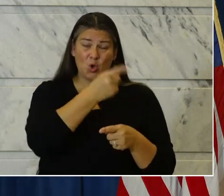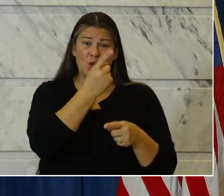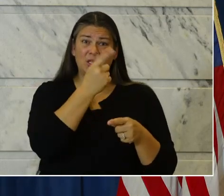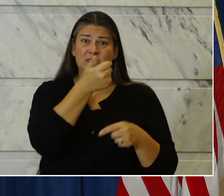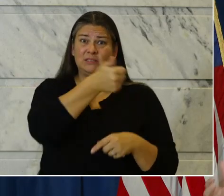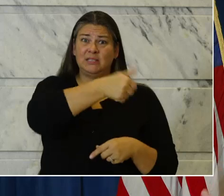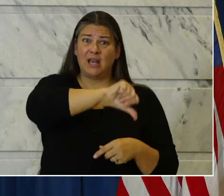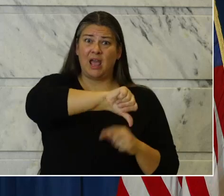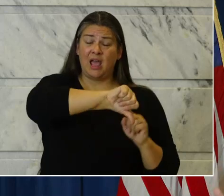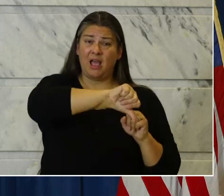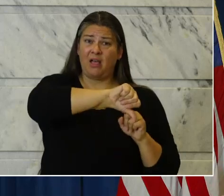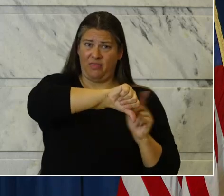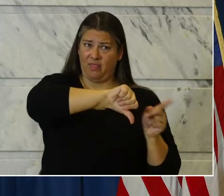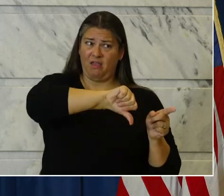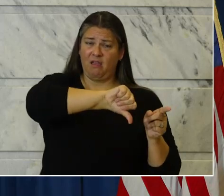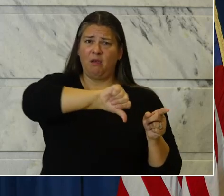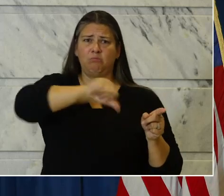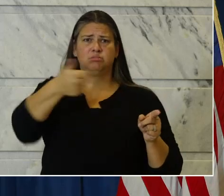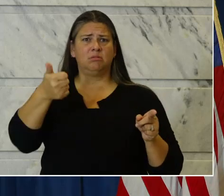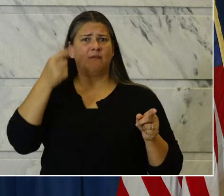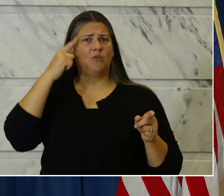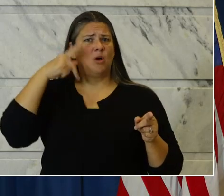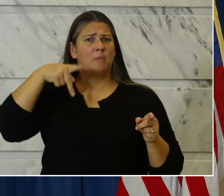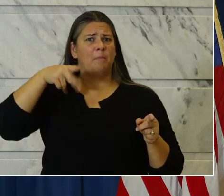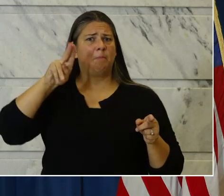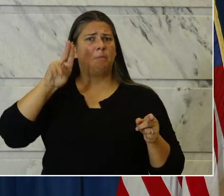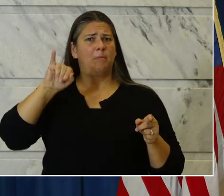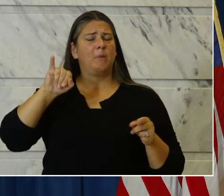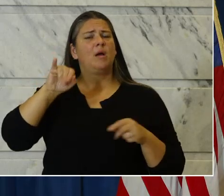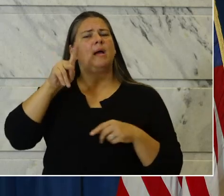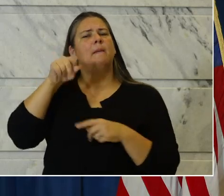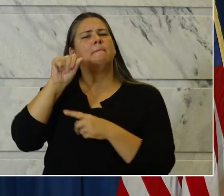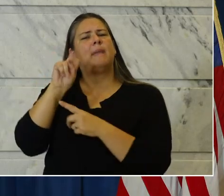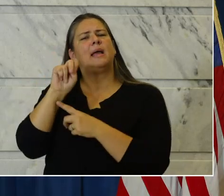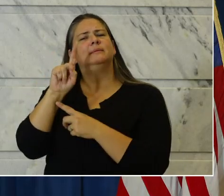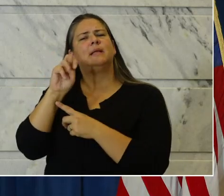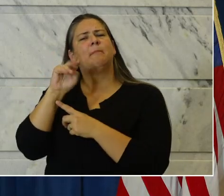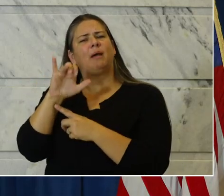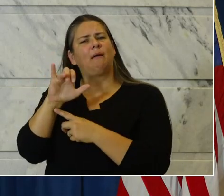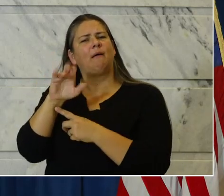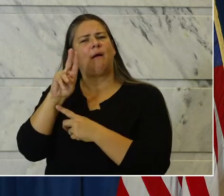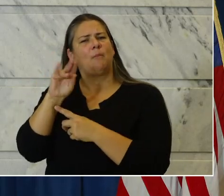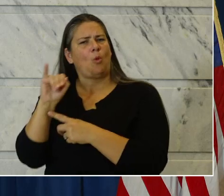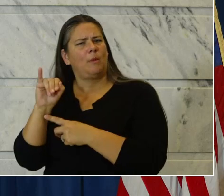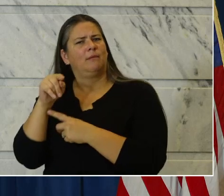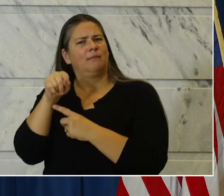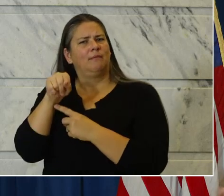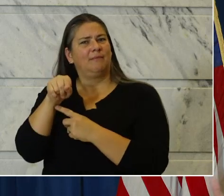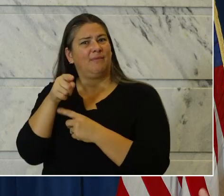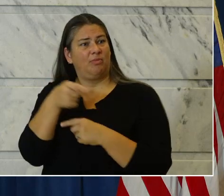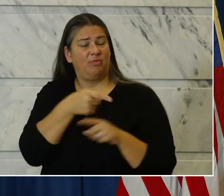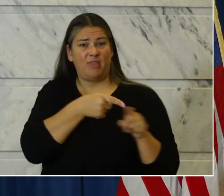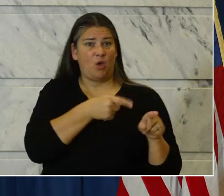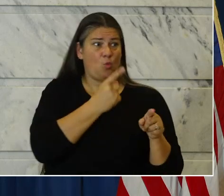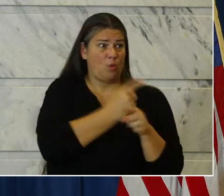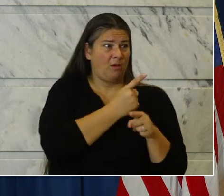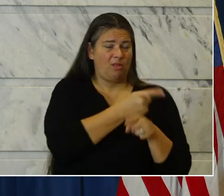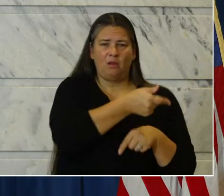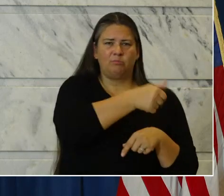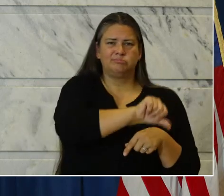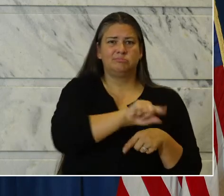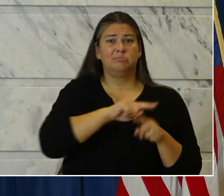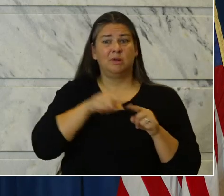unemployment would qualify for pandemic unemployment. So the longer it takes for us to get through their regular claim, the longer it takes for them to